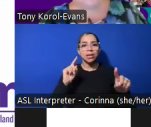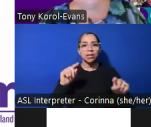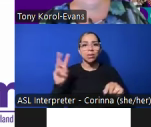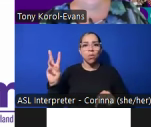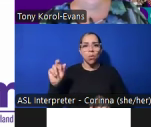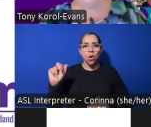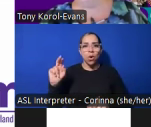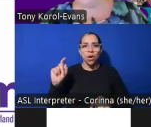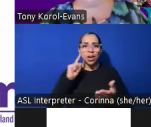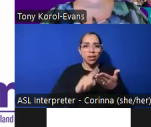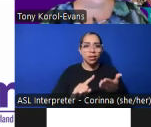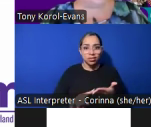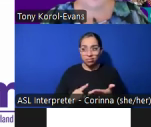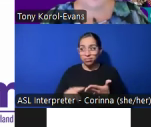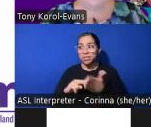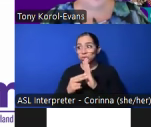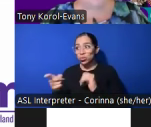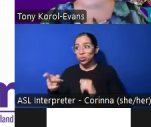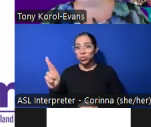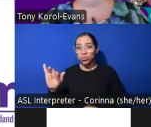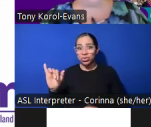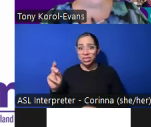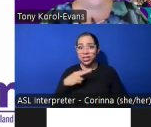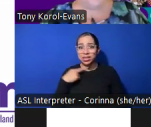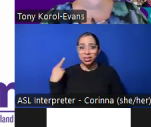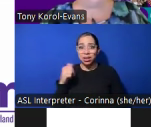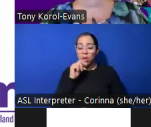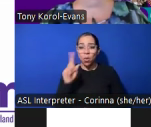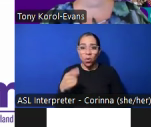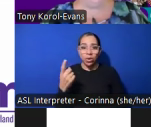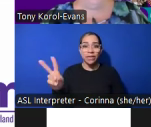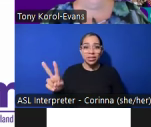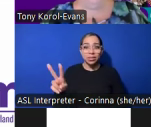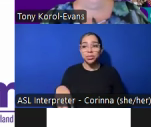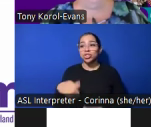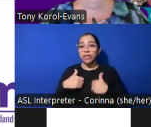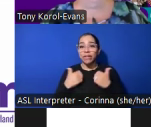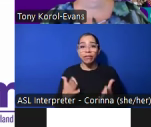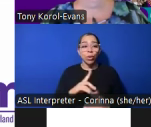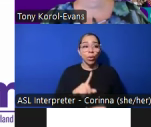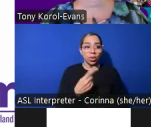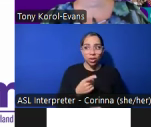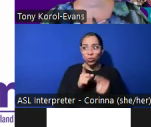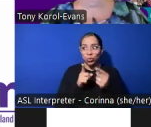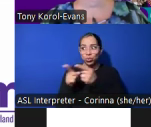victim, not just the survivor, not just their kids, you.